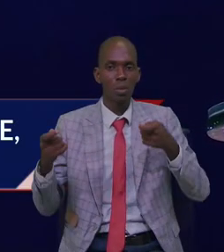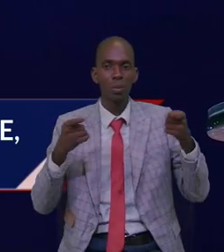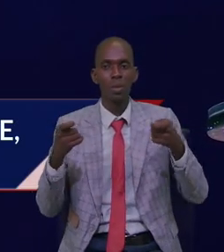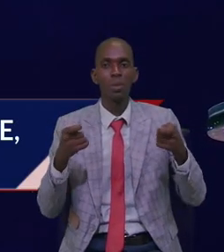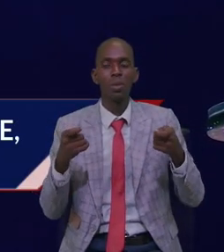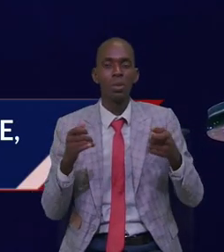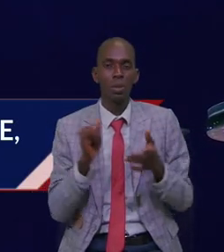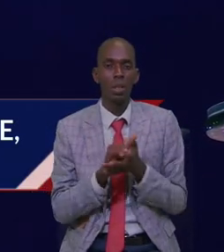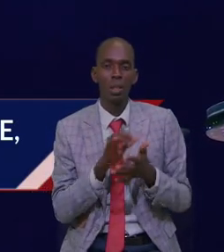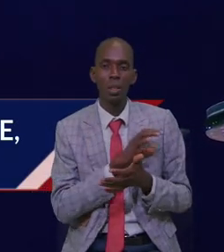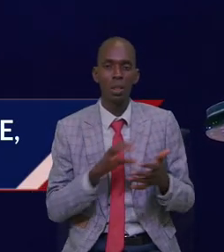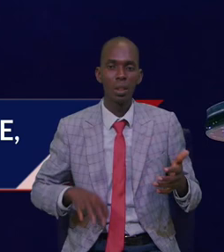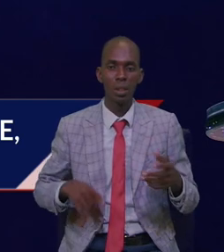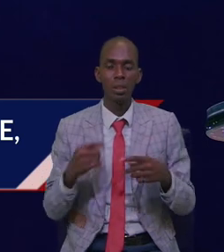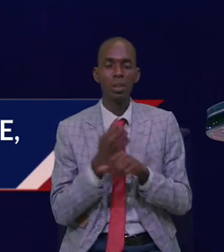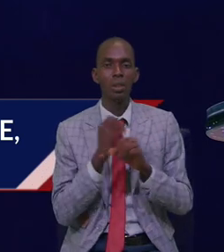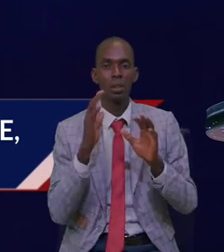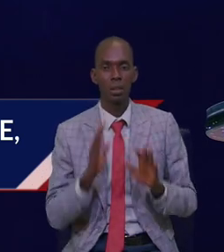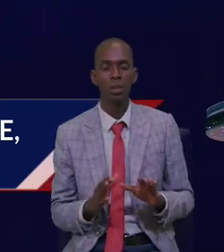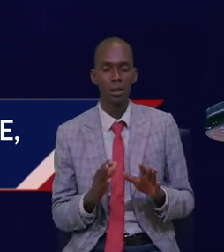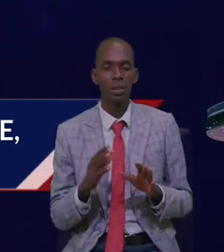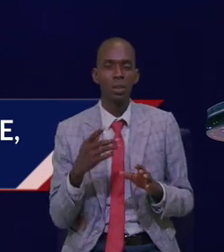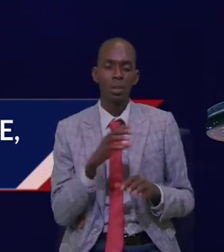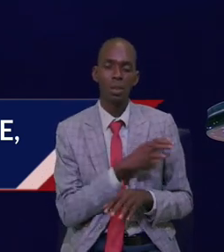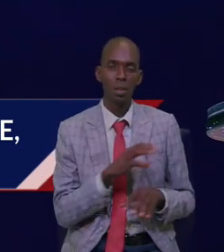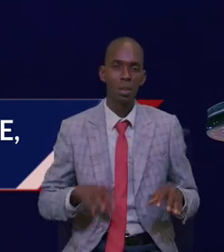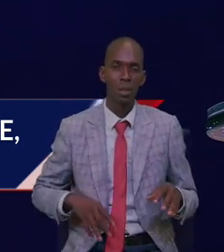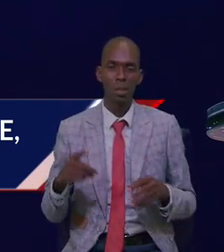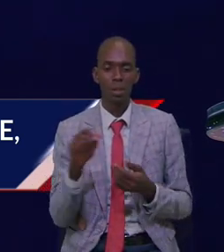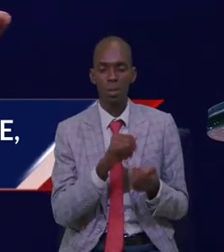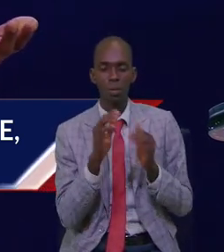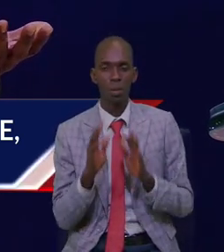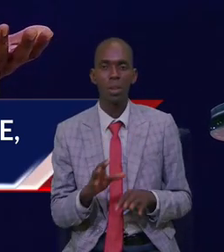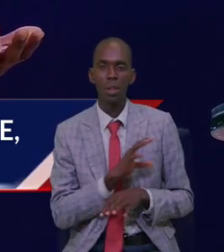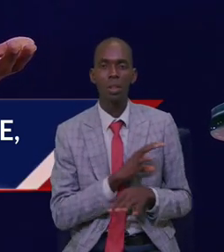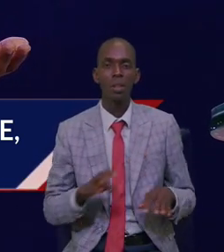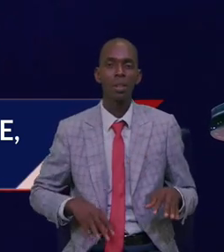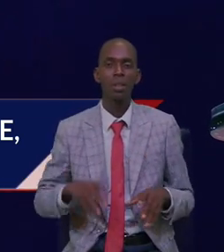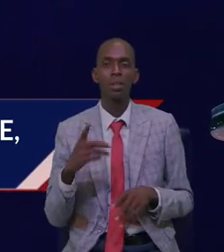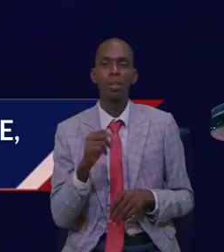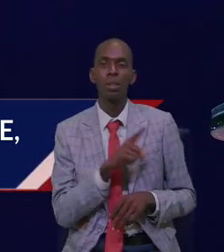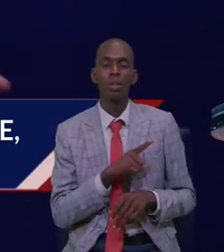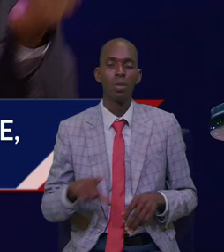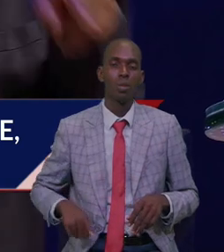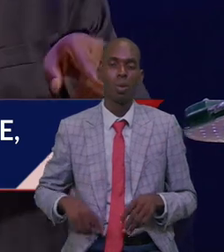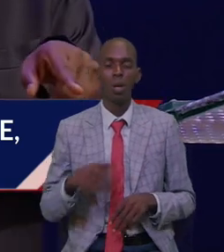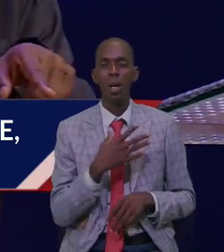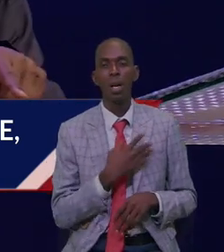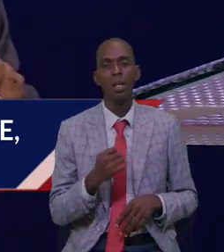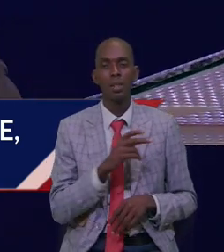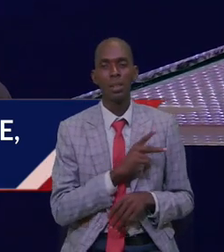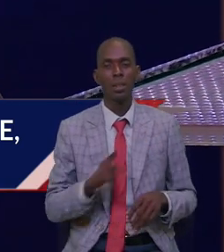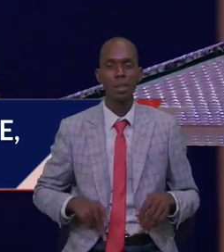the Savior, Christ, the Sanctifier, Christ, the Baptizer, Christ, the Lord and King, the